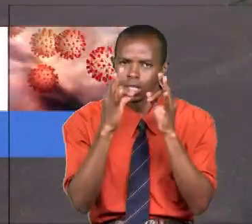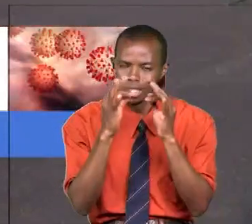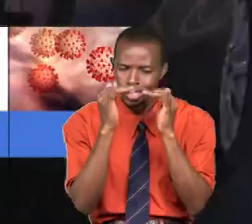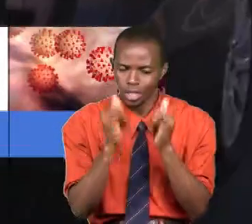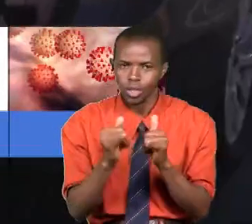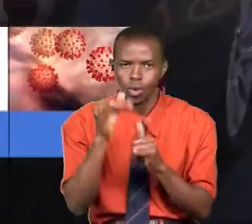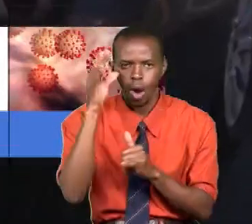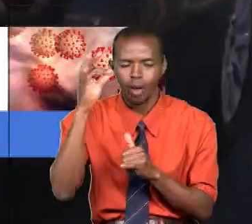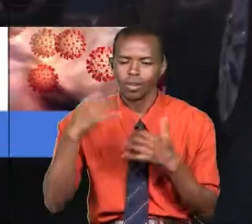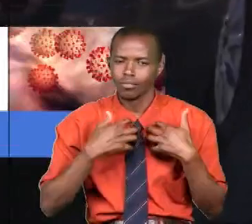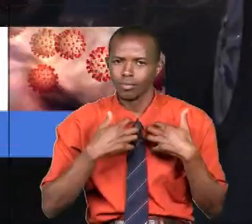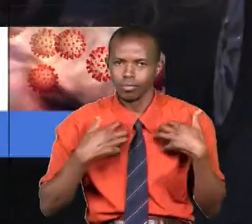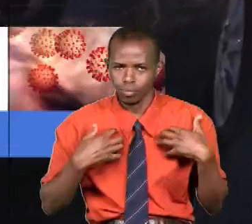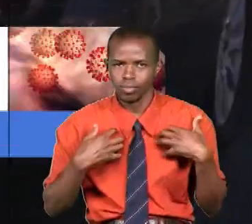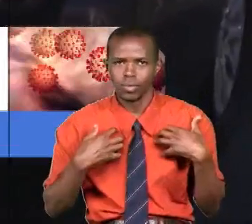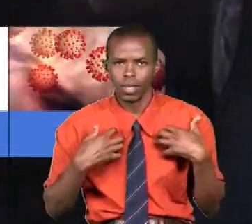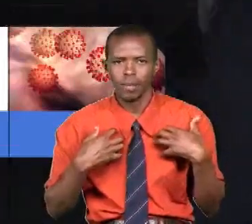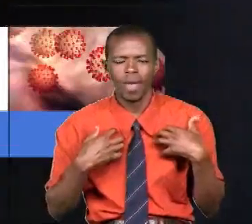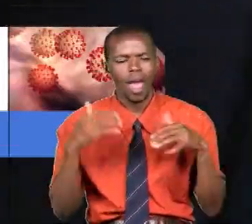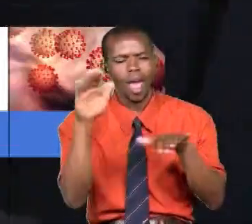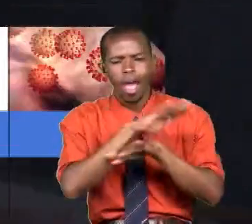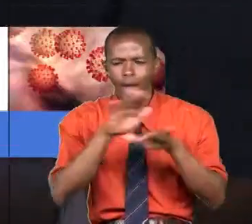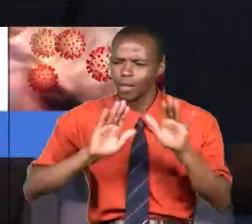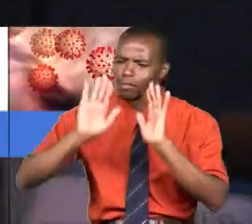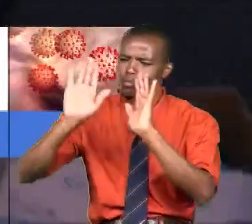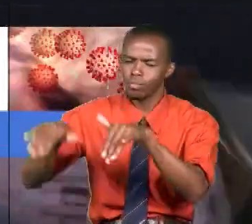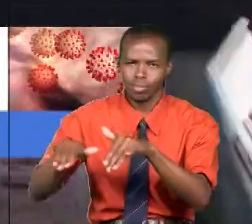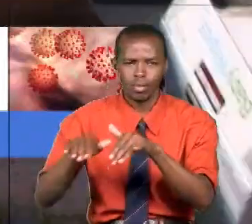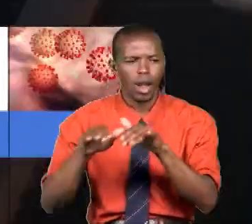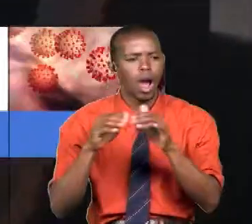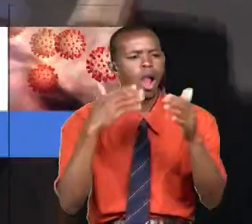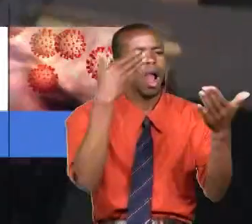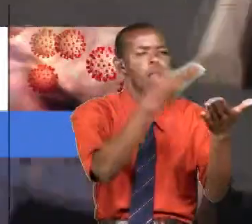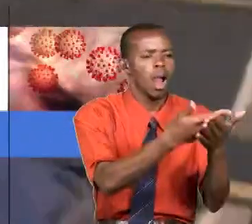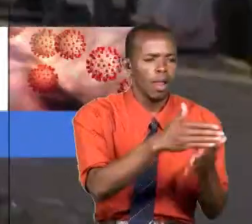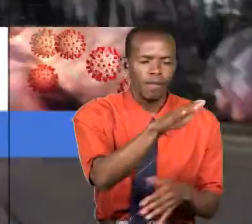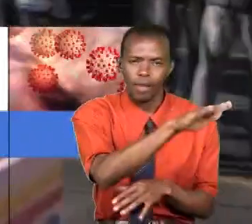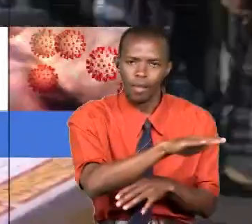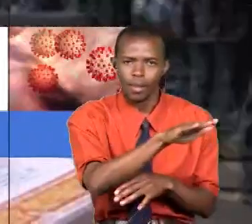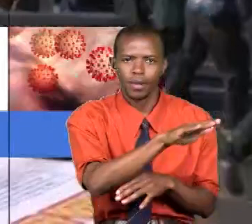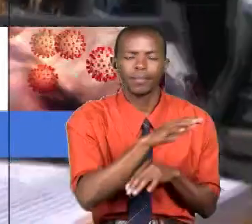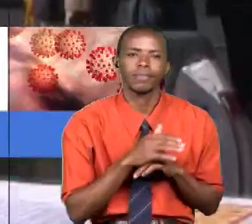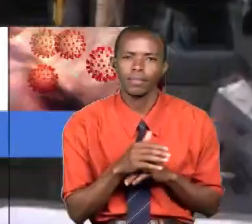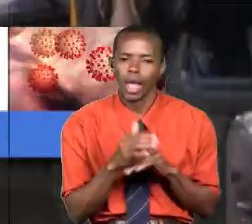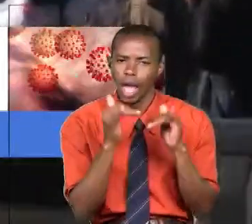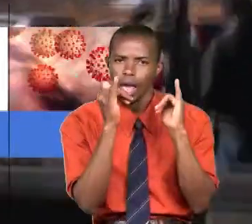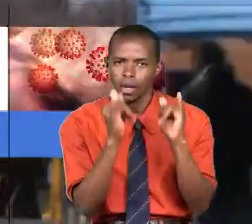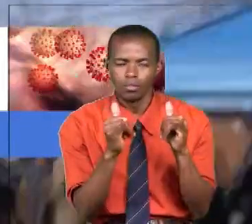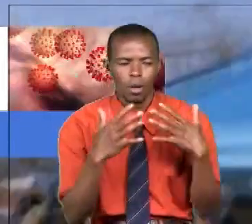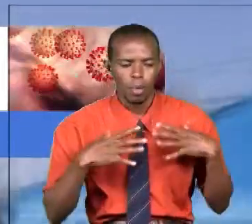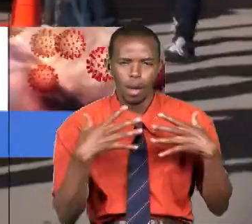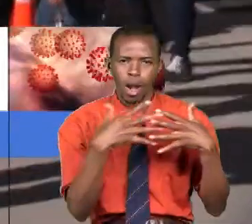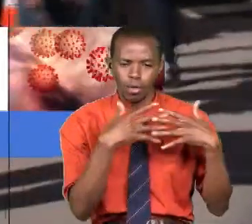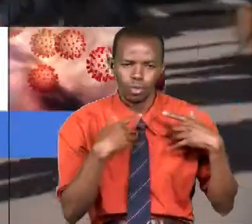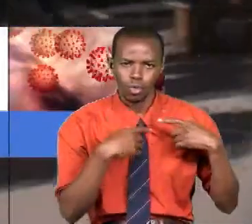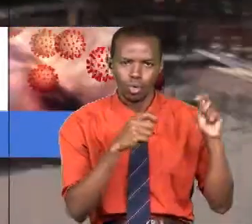refugees, many of whom left virtually everything behind, have landed in Colorado already, with these new residents of America trying